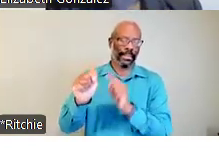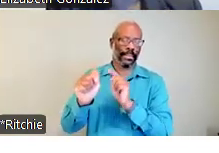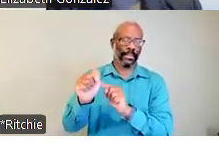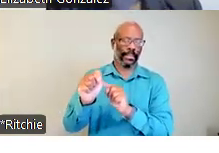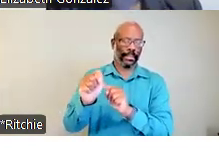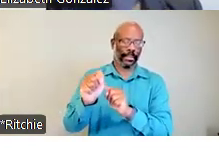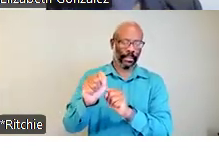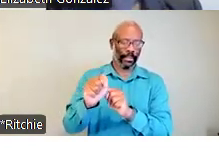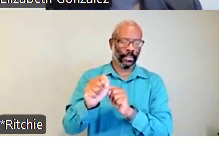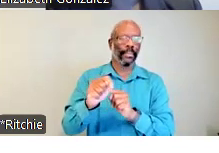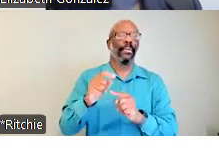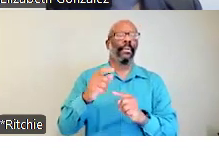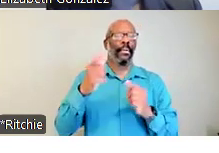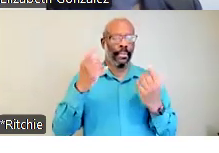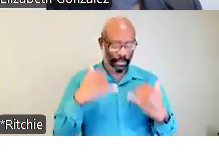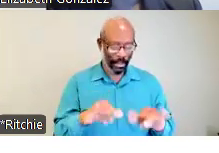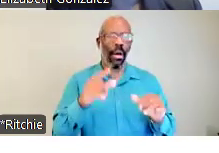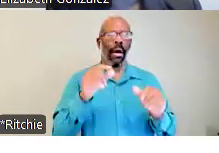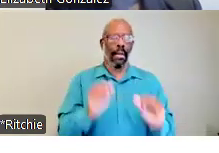You still have the land.